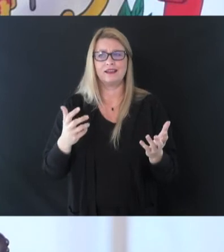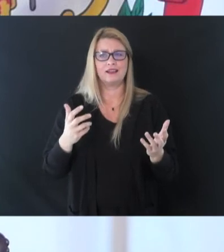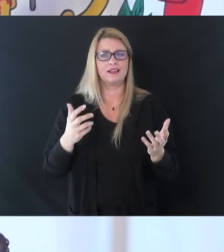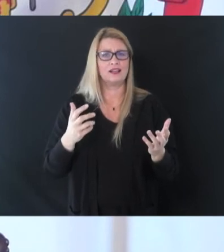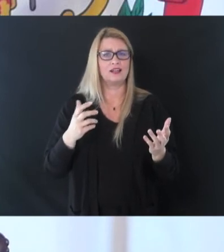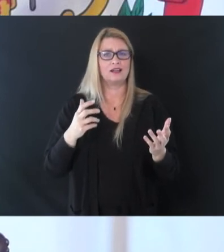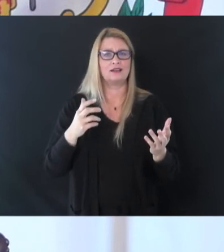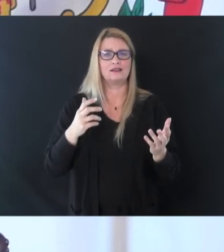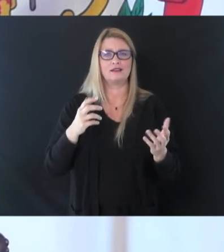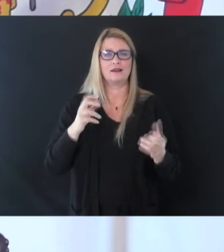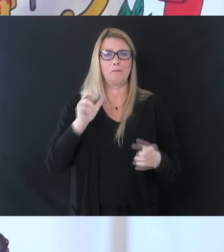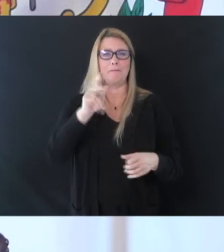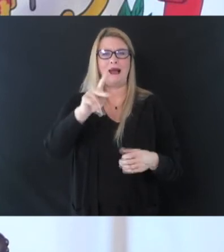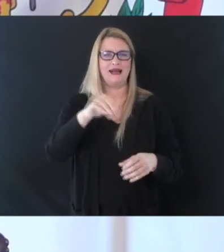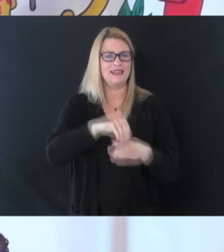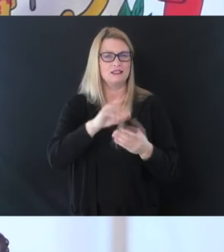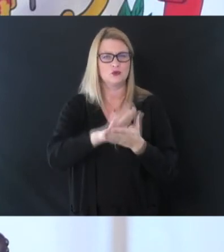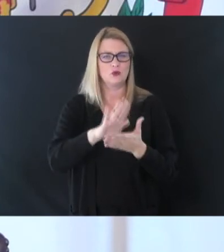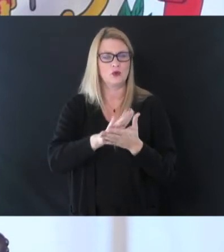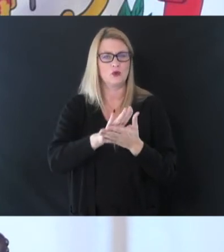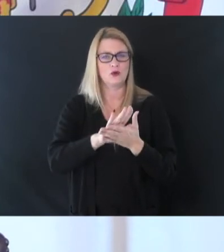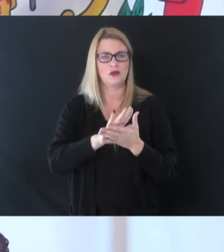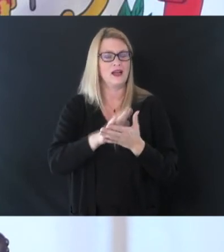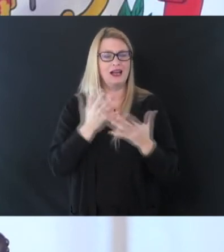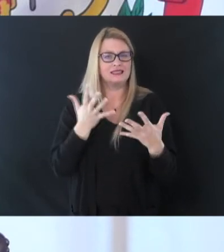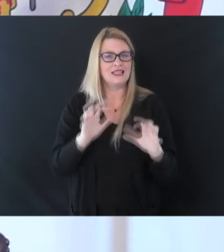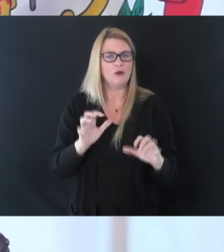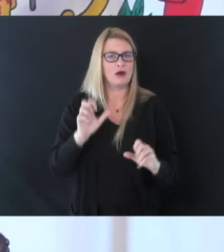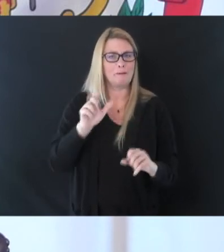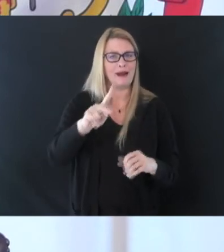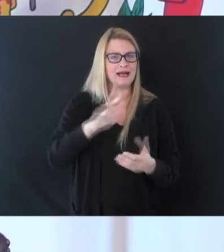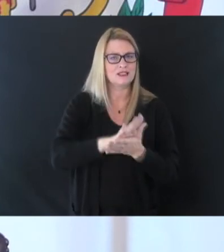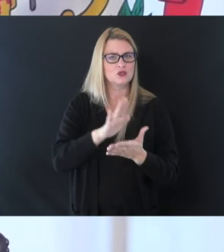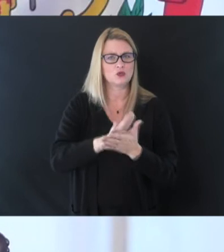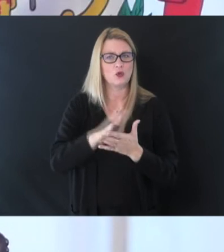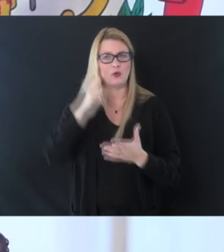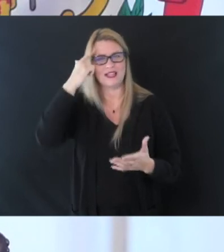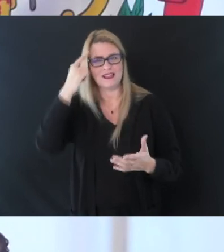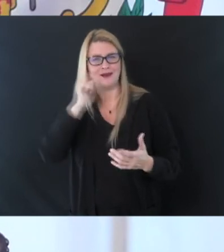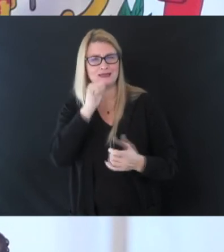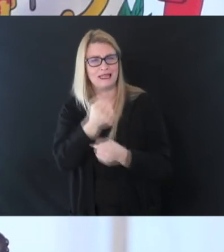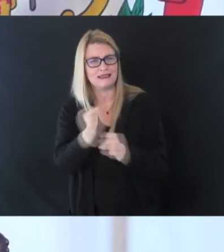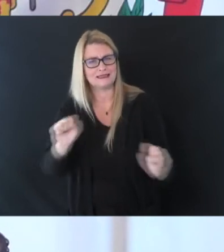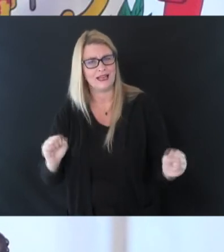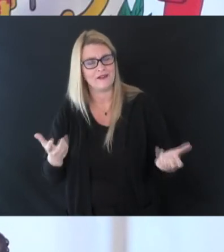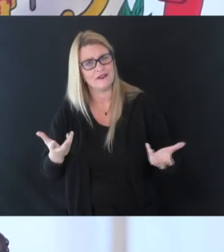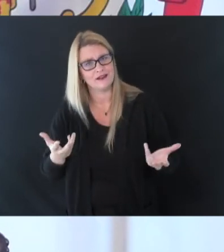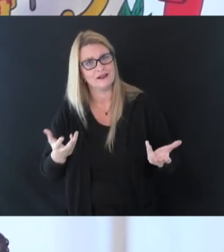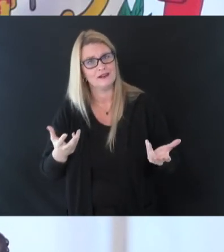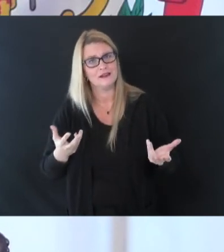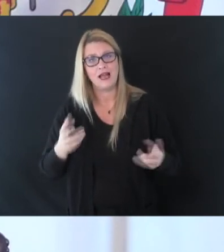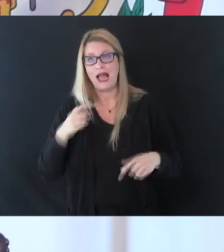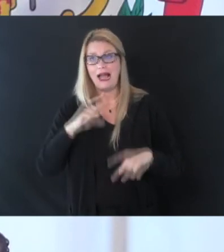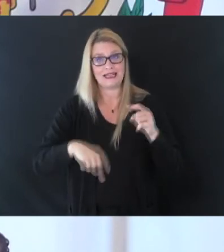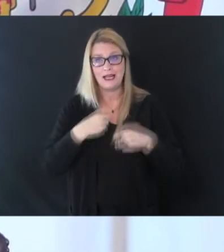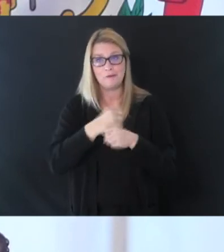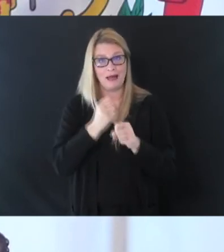condition of being back in school. We wouldn't have put you back in school in any way if we thought it was unsafe, but we can't make it